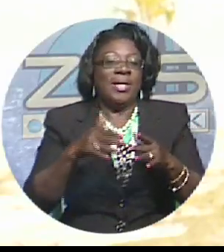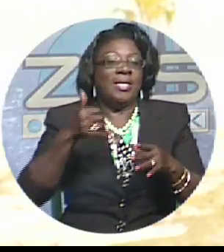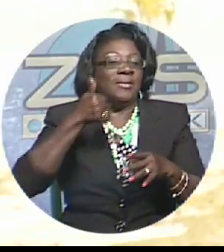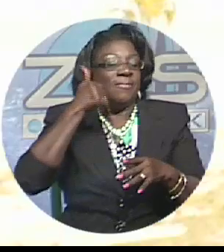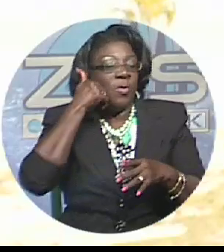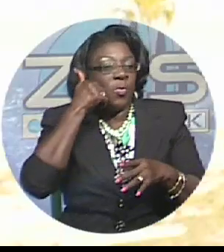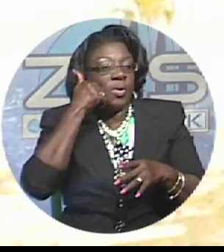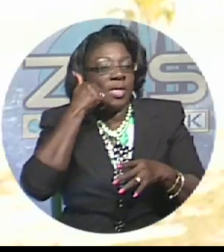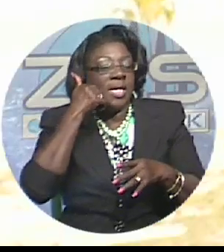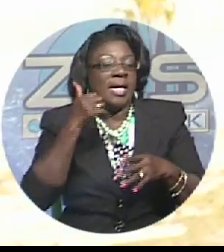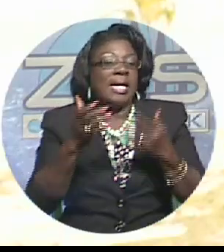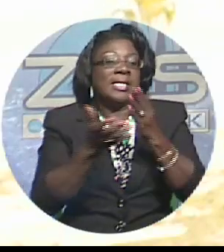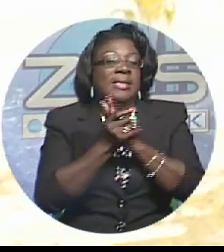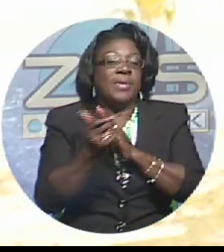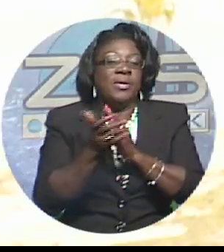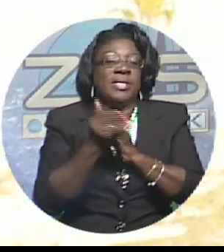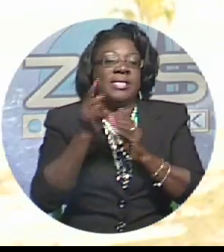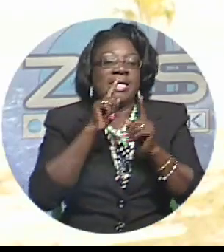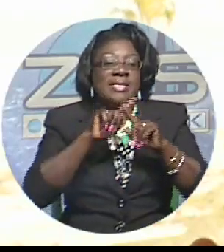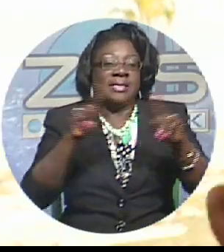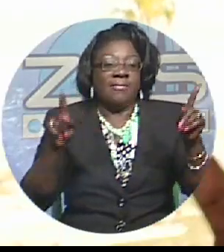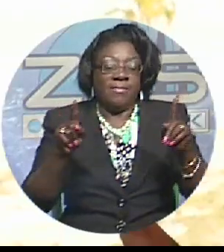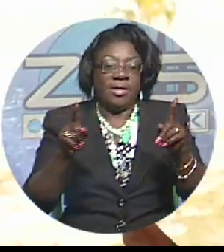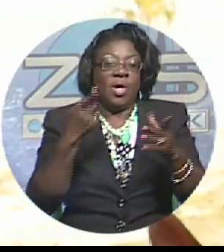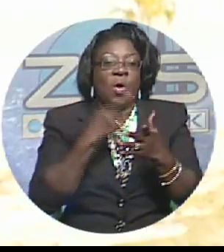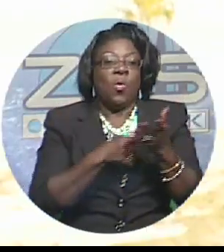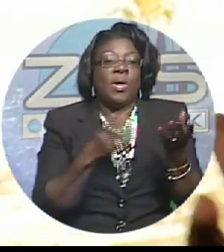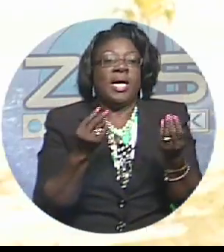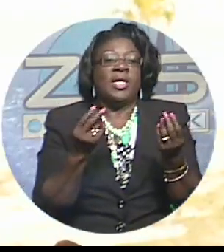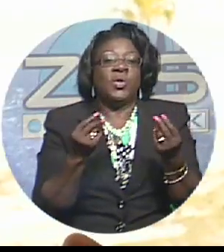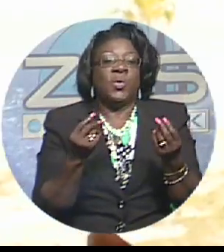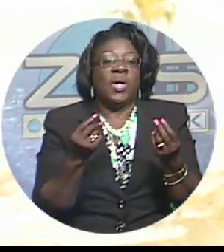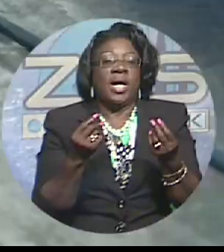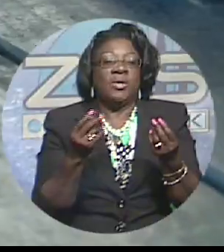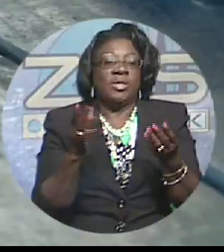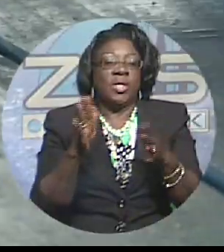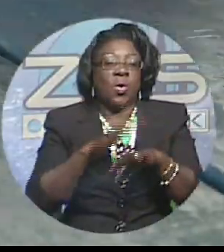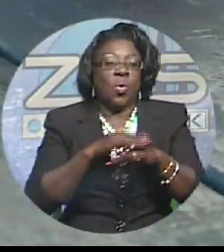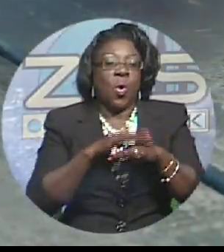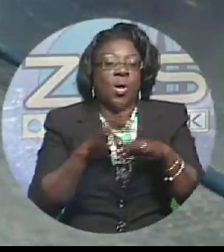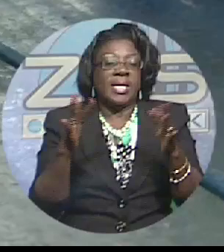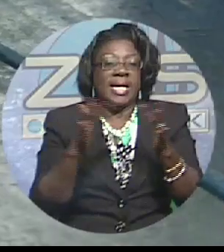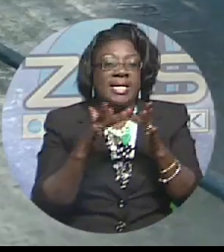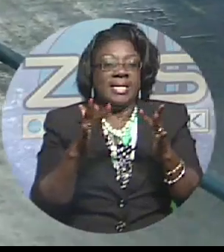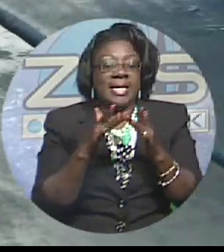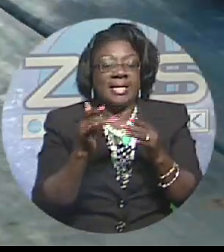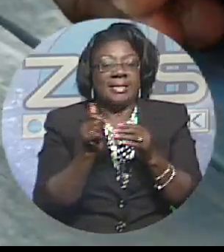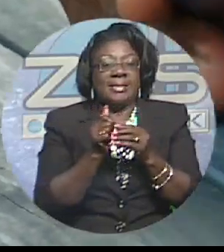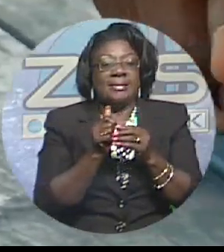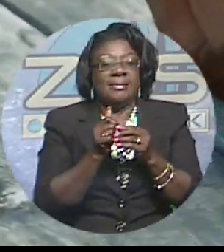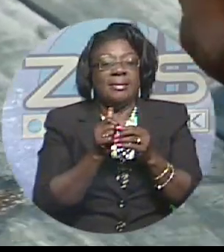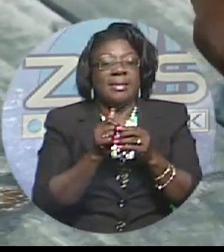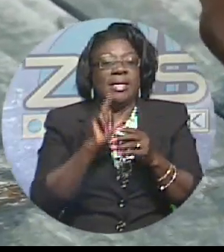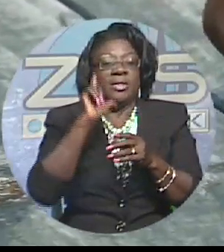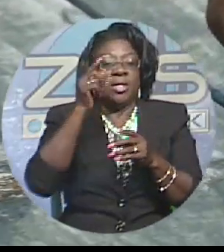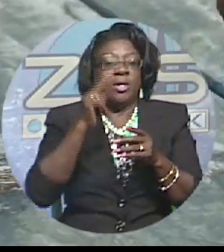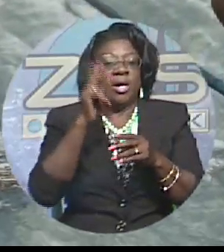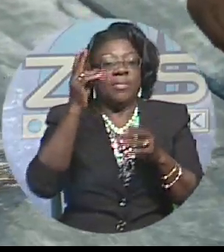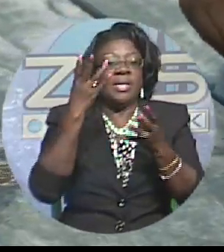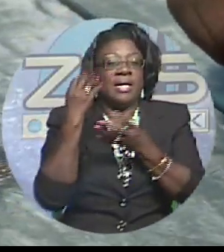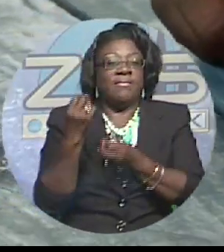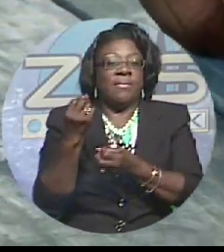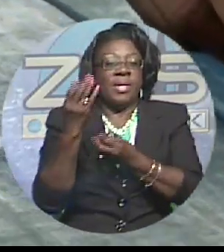experiences a very different reality. What I do, I usually surf the net or the web. I usually look up for